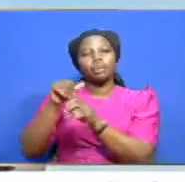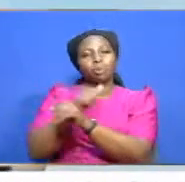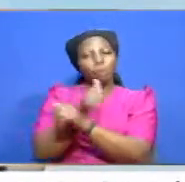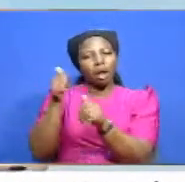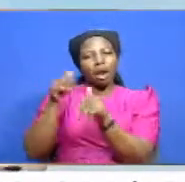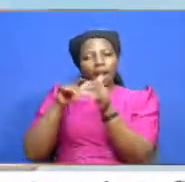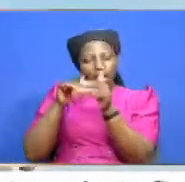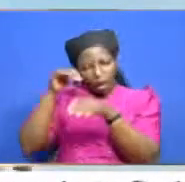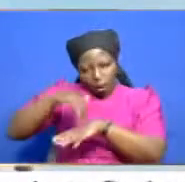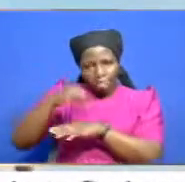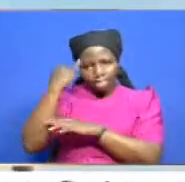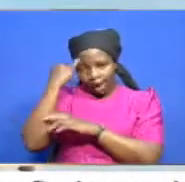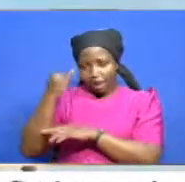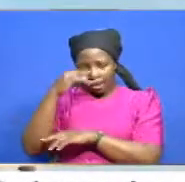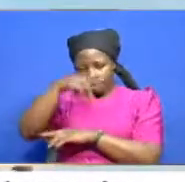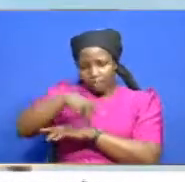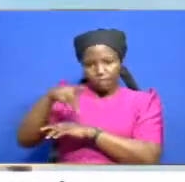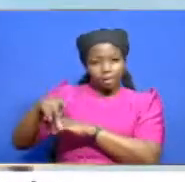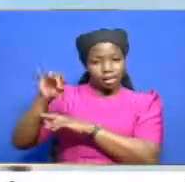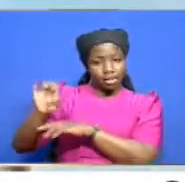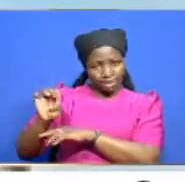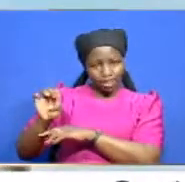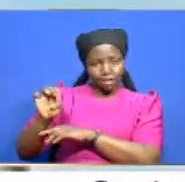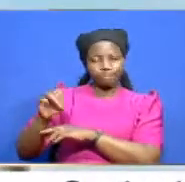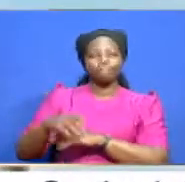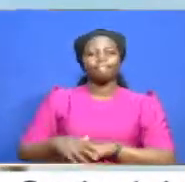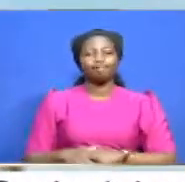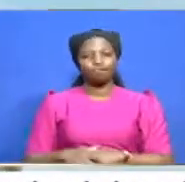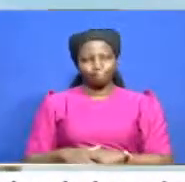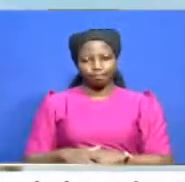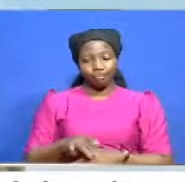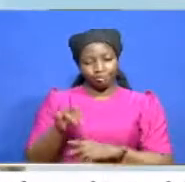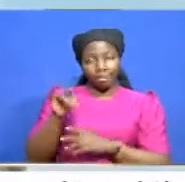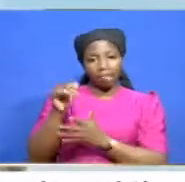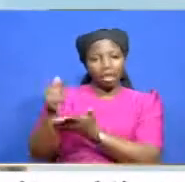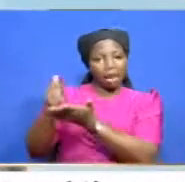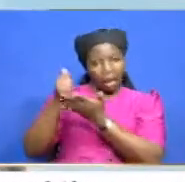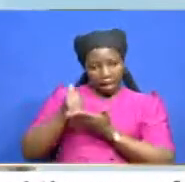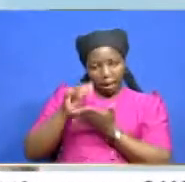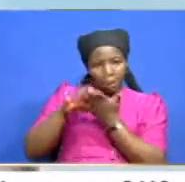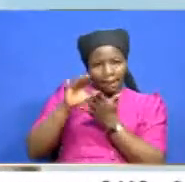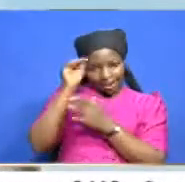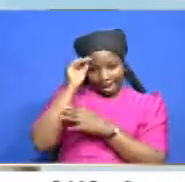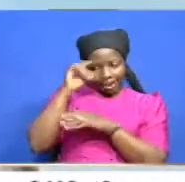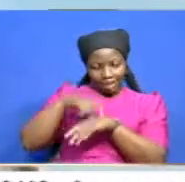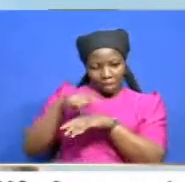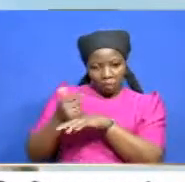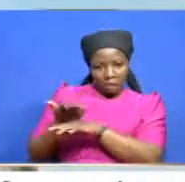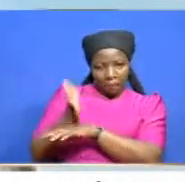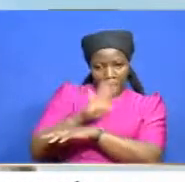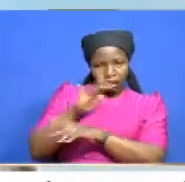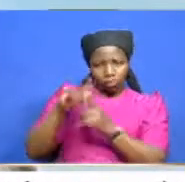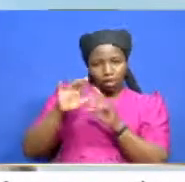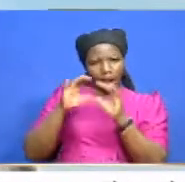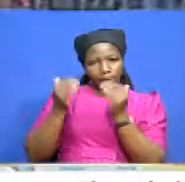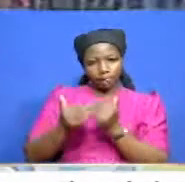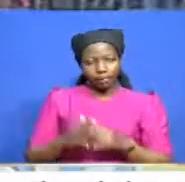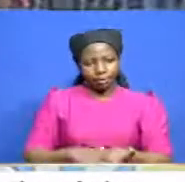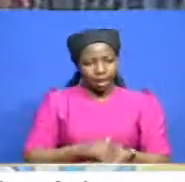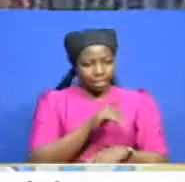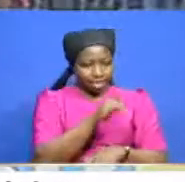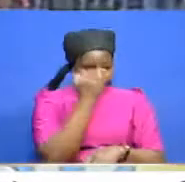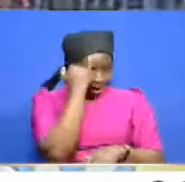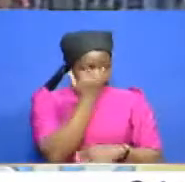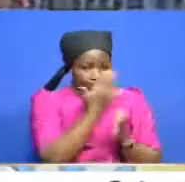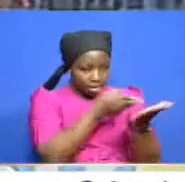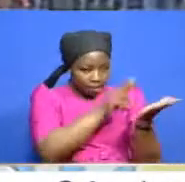the idea of PPEs, as it is going to assist in learning when we resume. Yeah. All right. Yeah. So that idea of